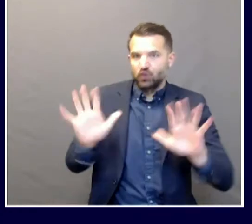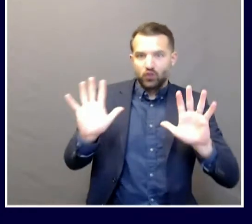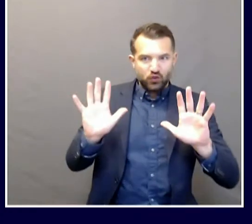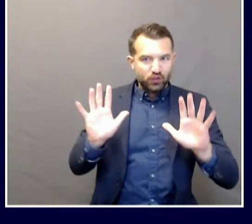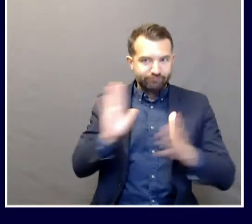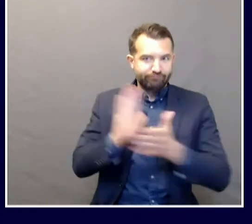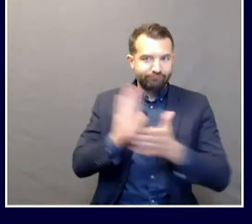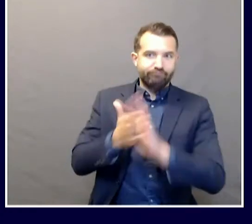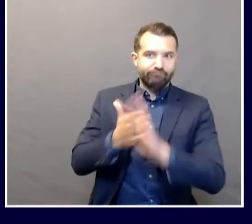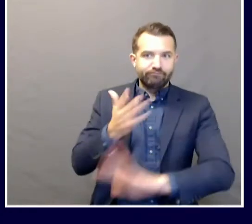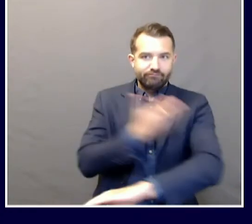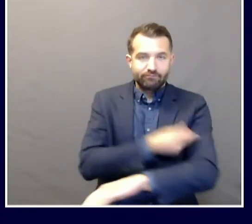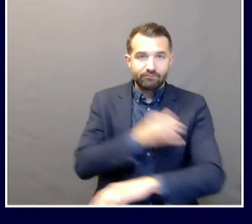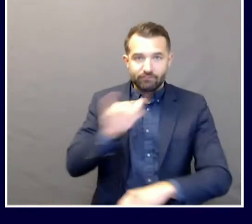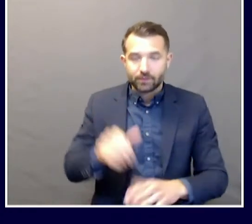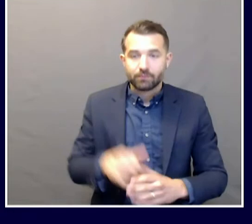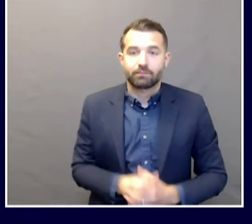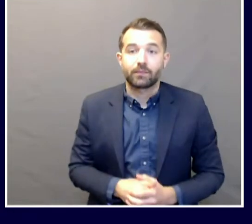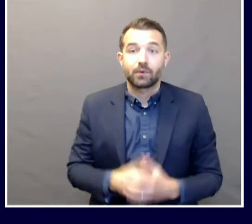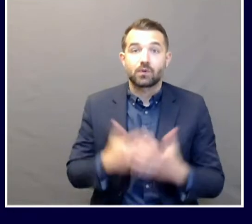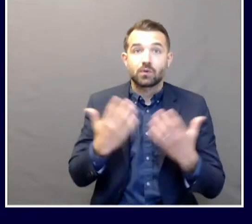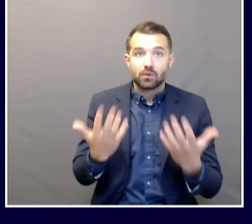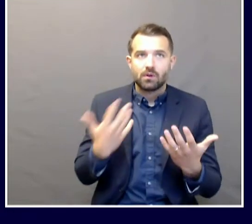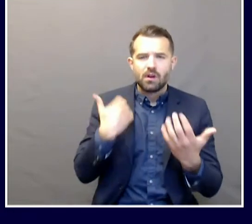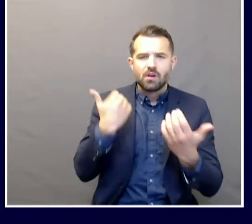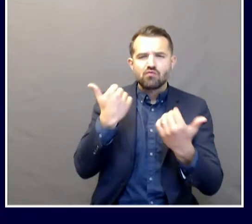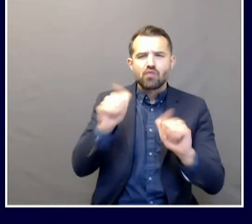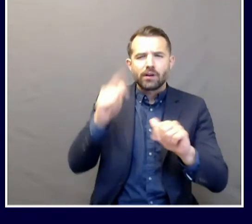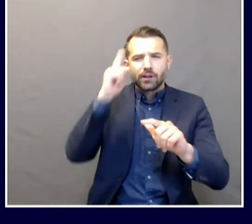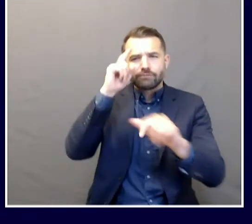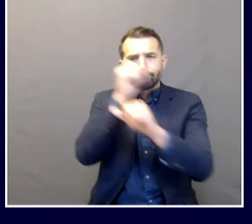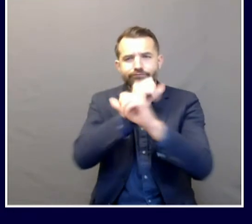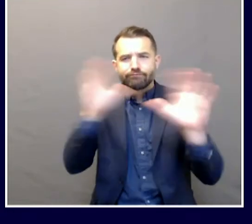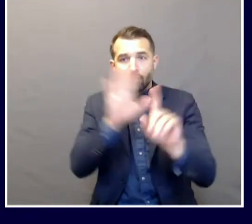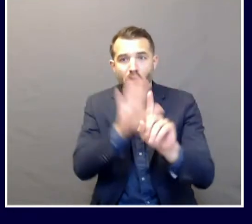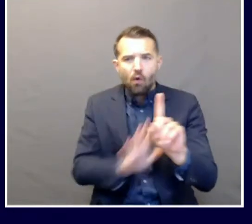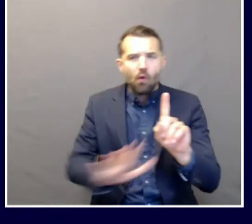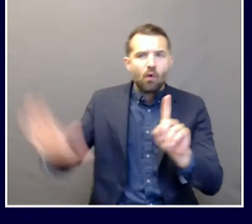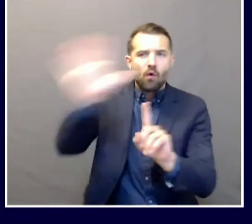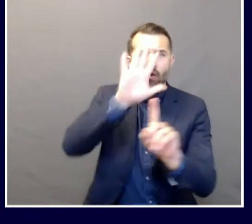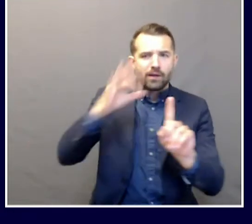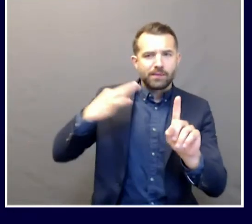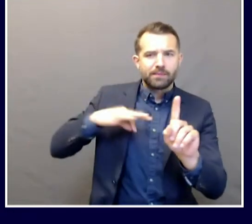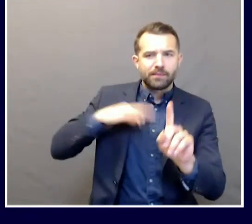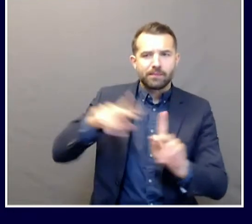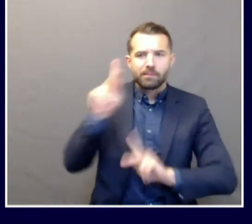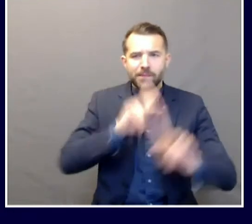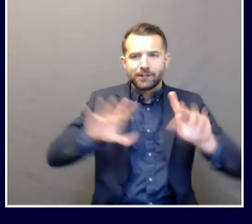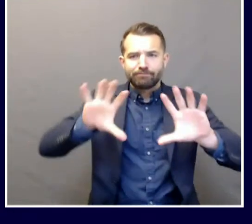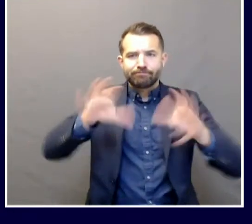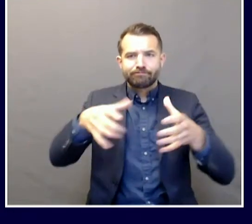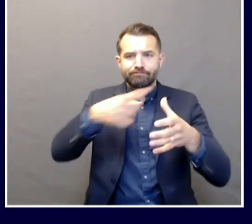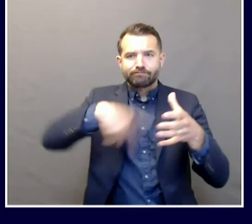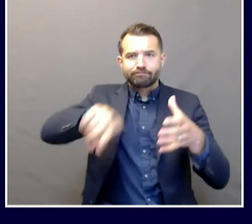means is among all Maine people 16 and over, that is to say those who are eligible,